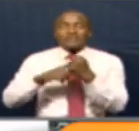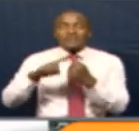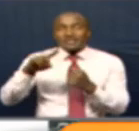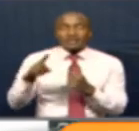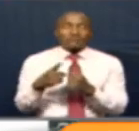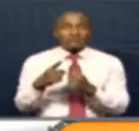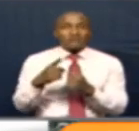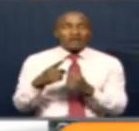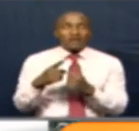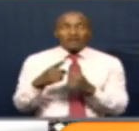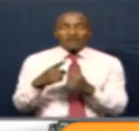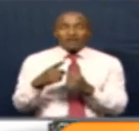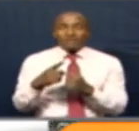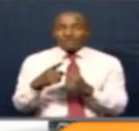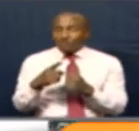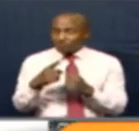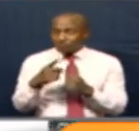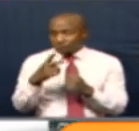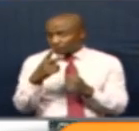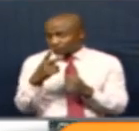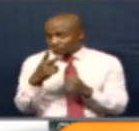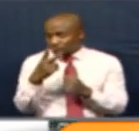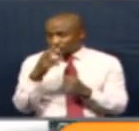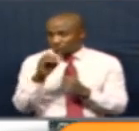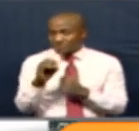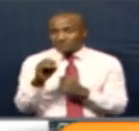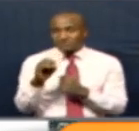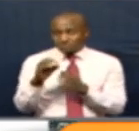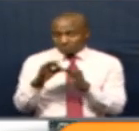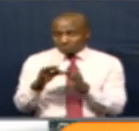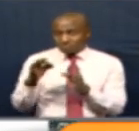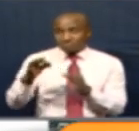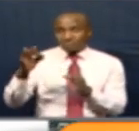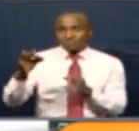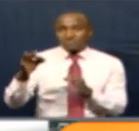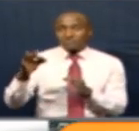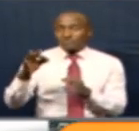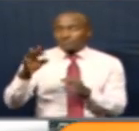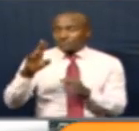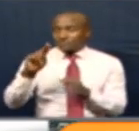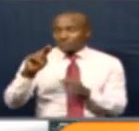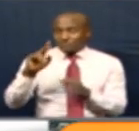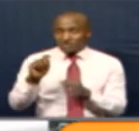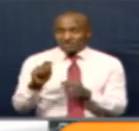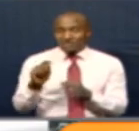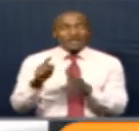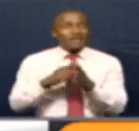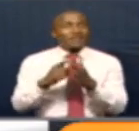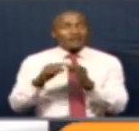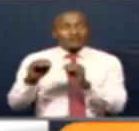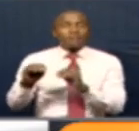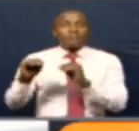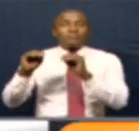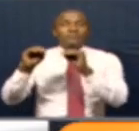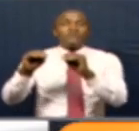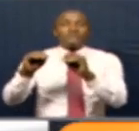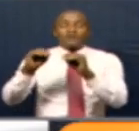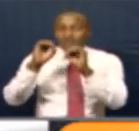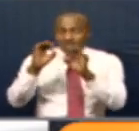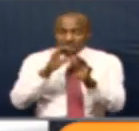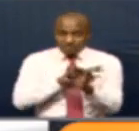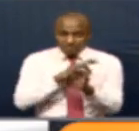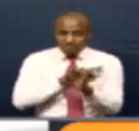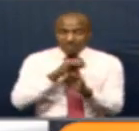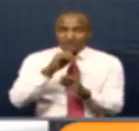for 20 square meter unit. And then you move to, if you're earning